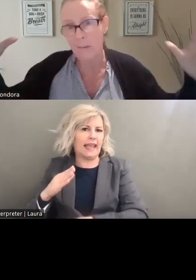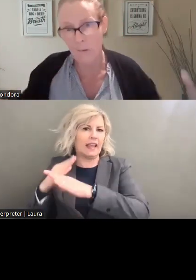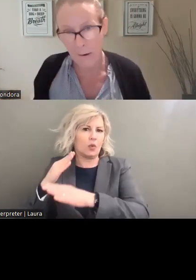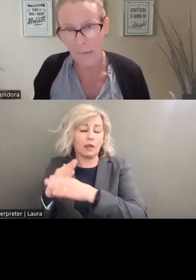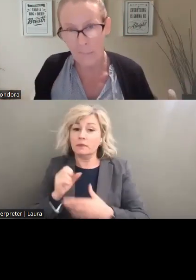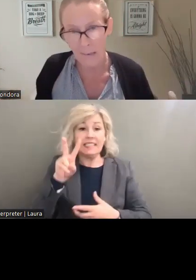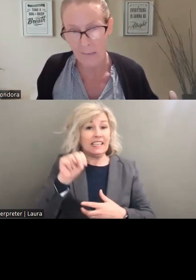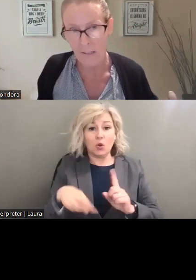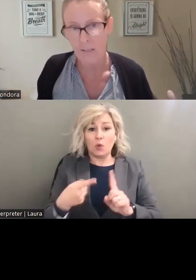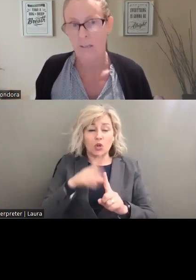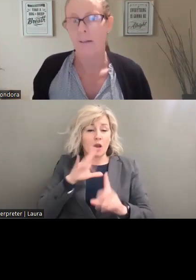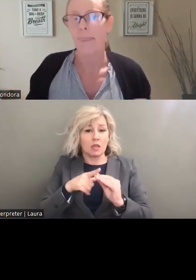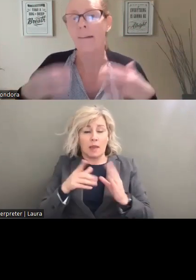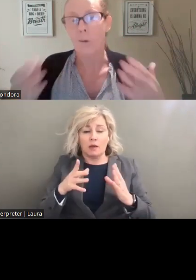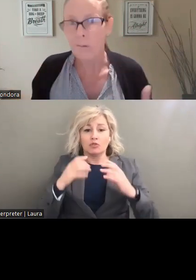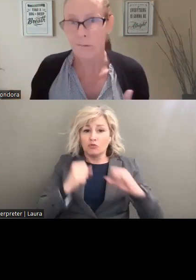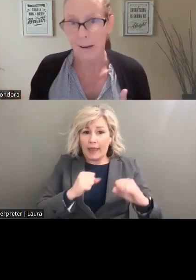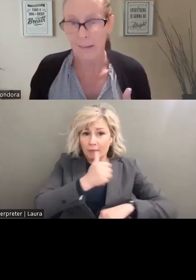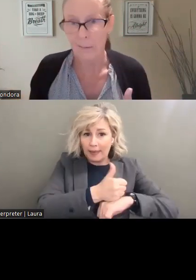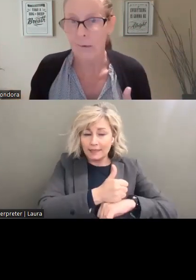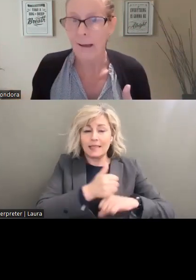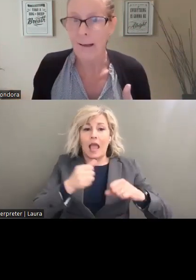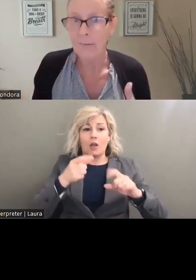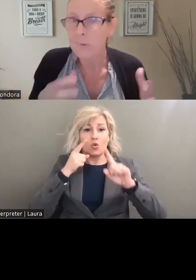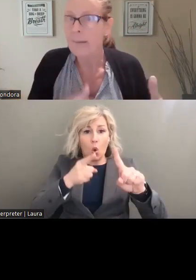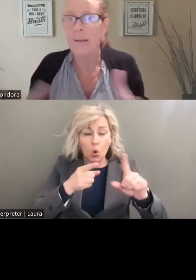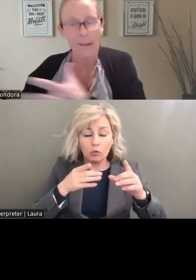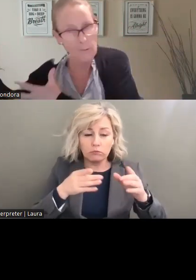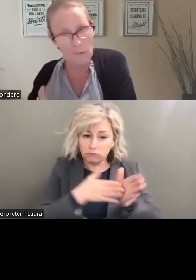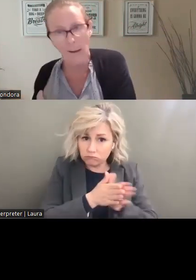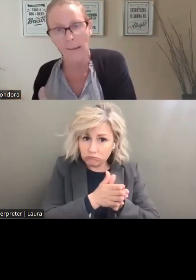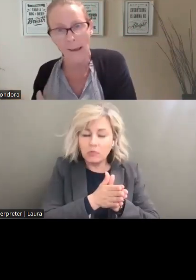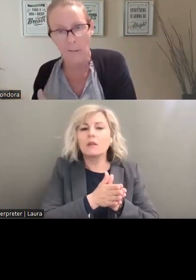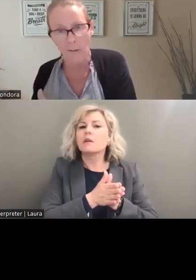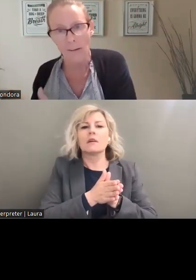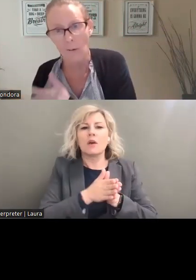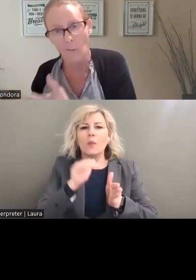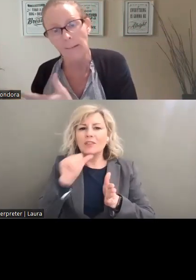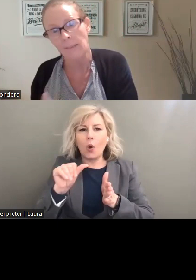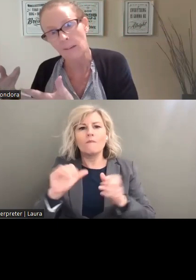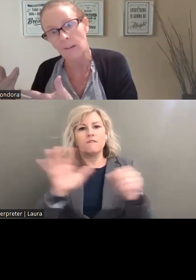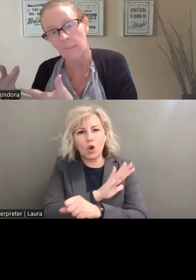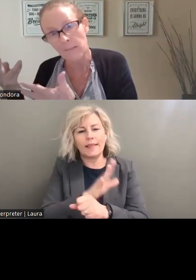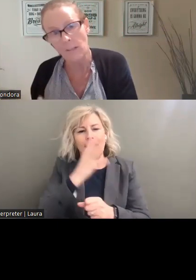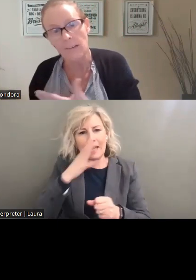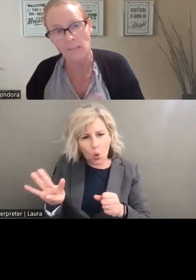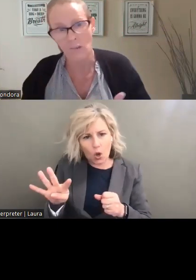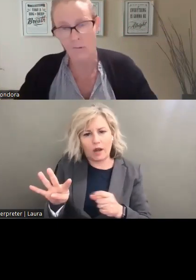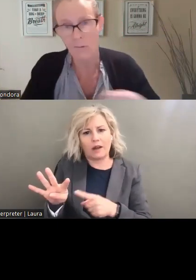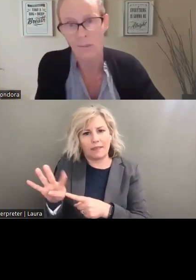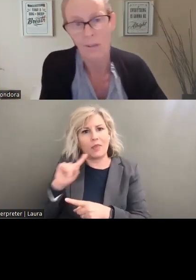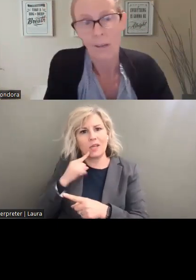when we're being strengths-based and goal-directed, we're not fully kind of crowding out and ignoring that there could be